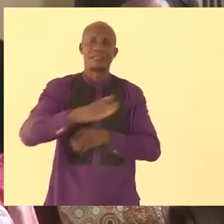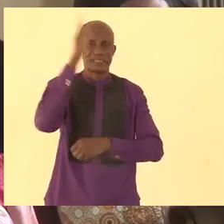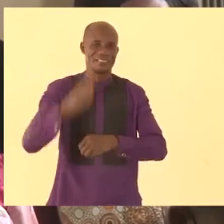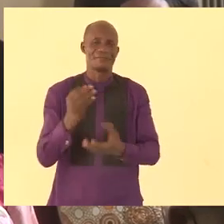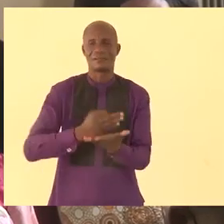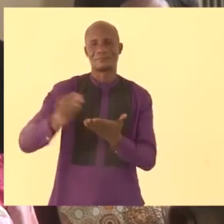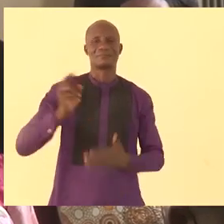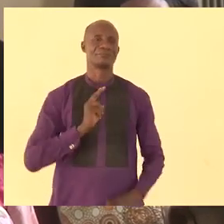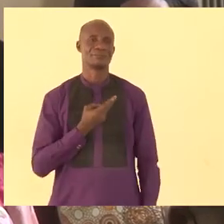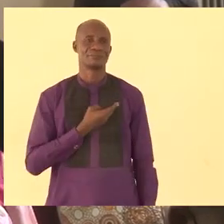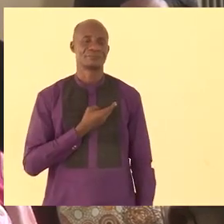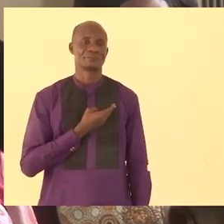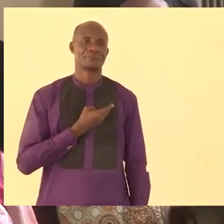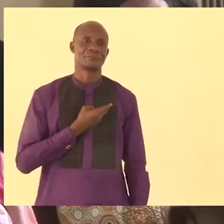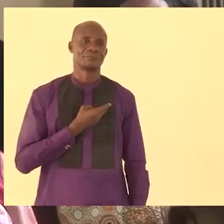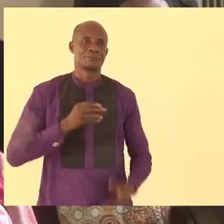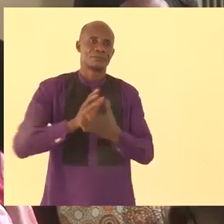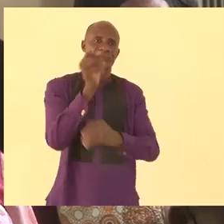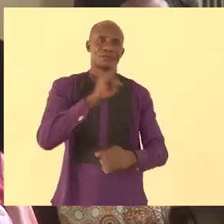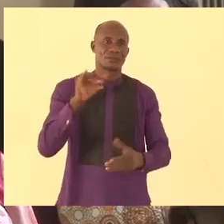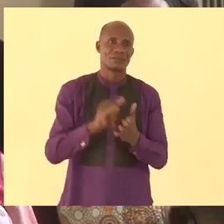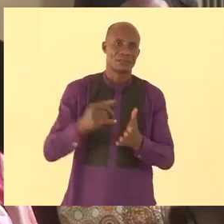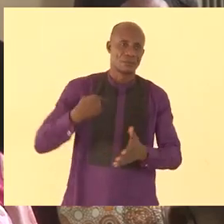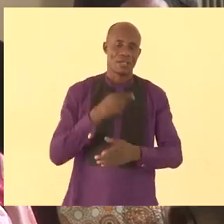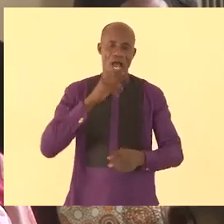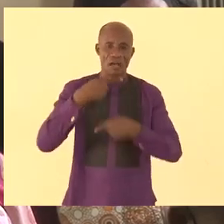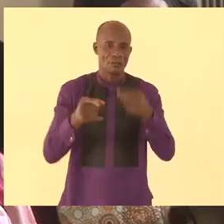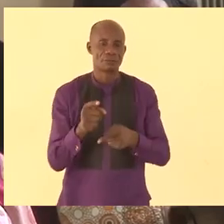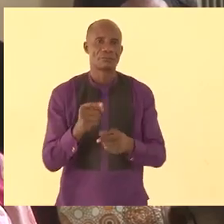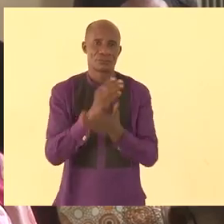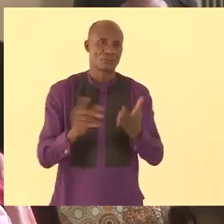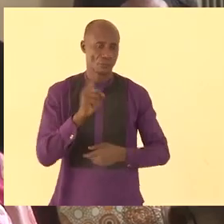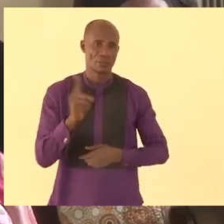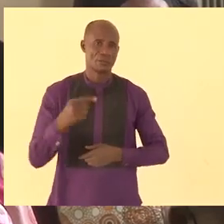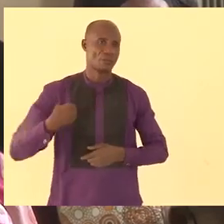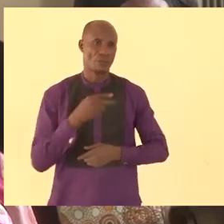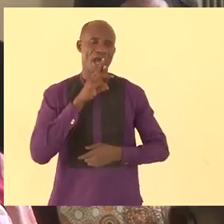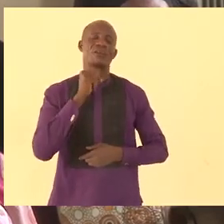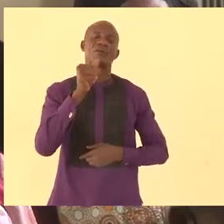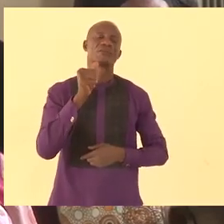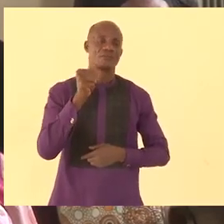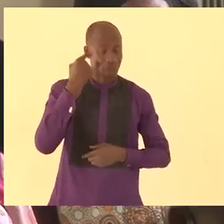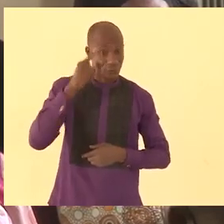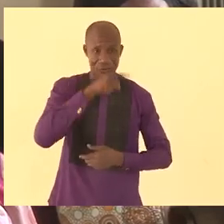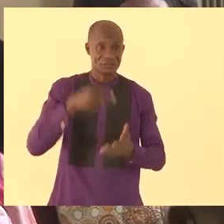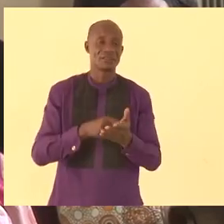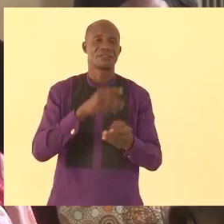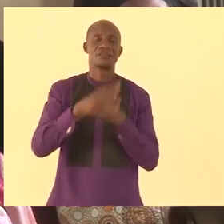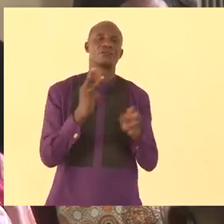never fail us. Trusting that we're going somewhere, we don't belong to this